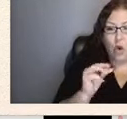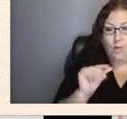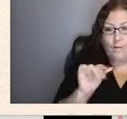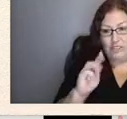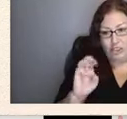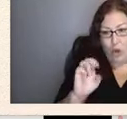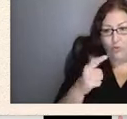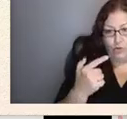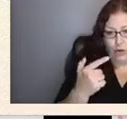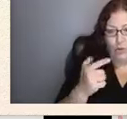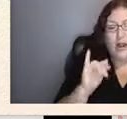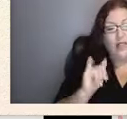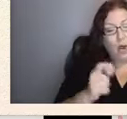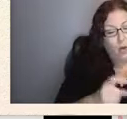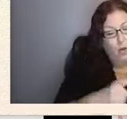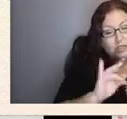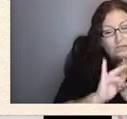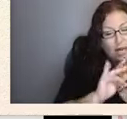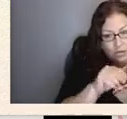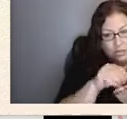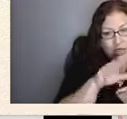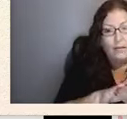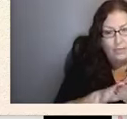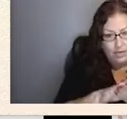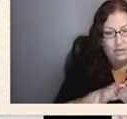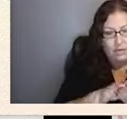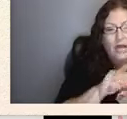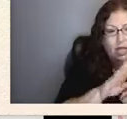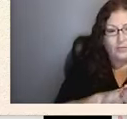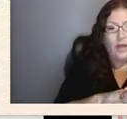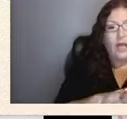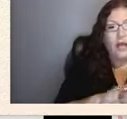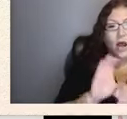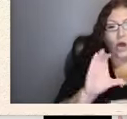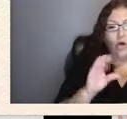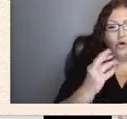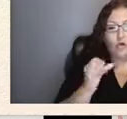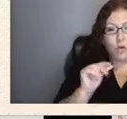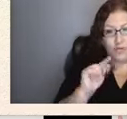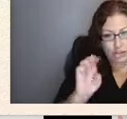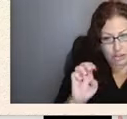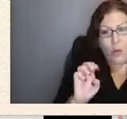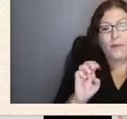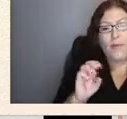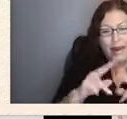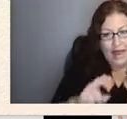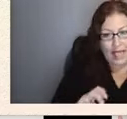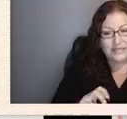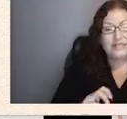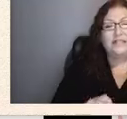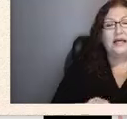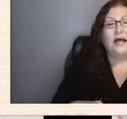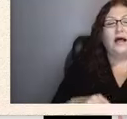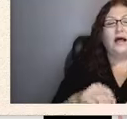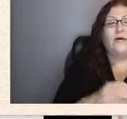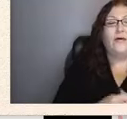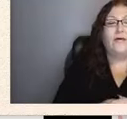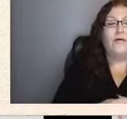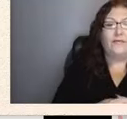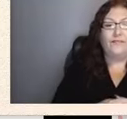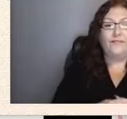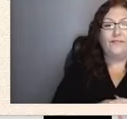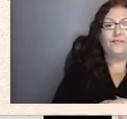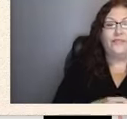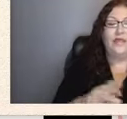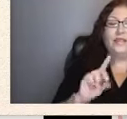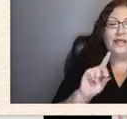require medical documents documenting a chromosome analysis, an absence of a chromosome analysis. The diagnosis